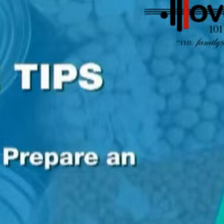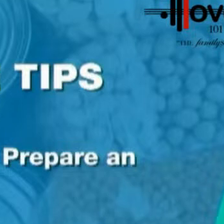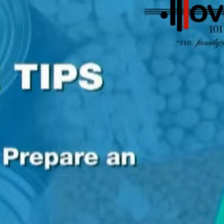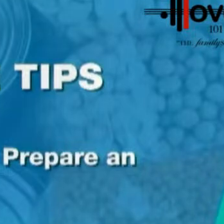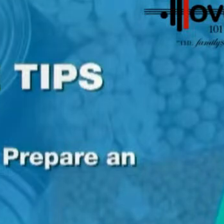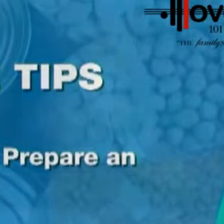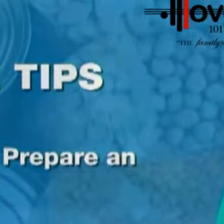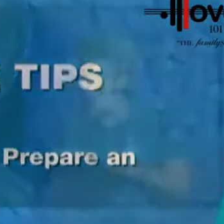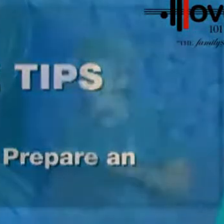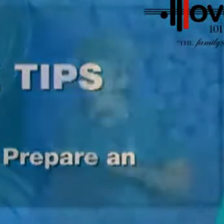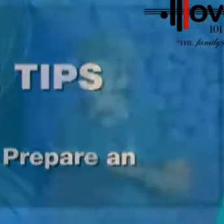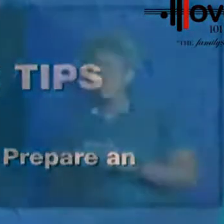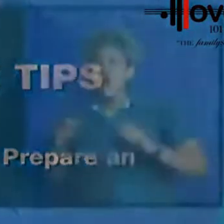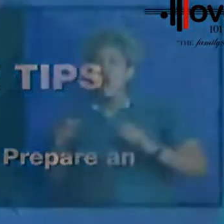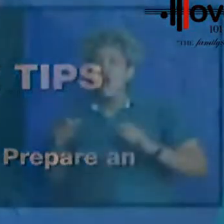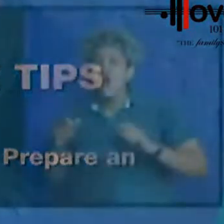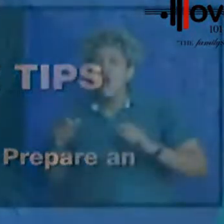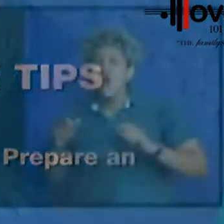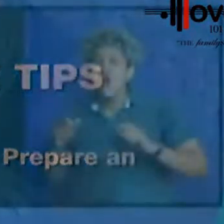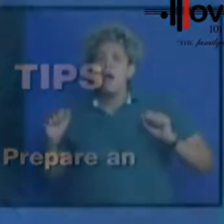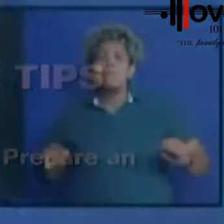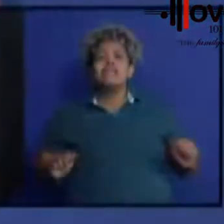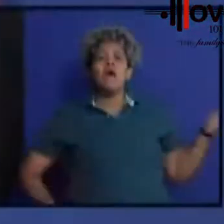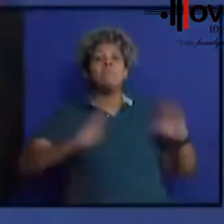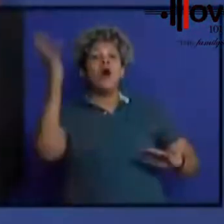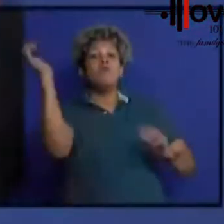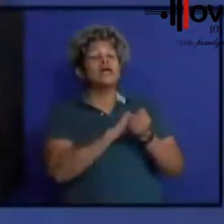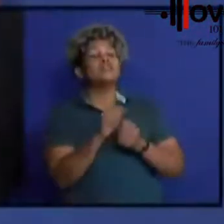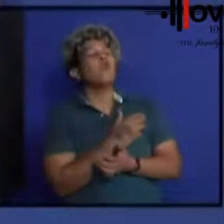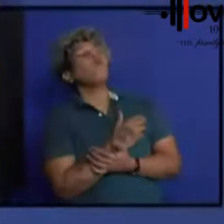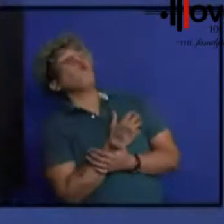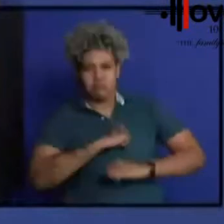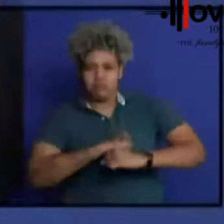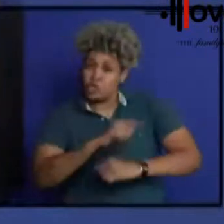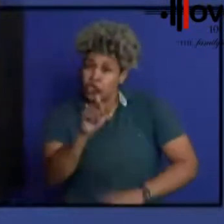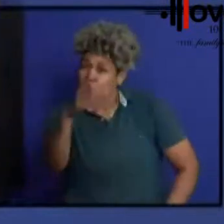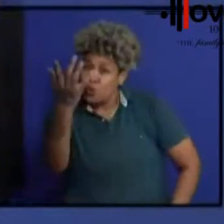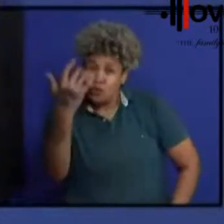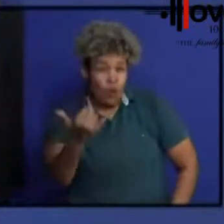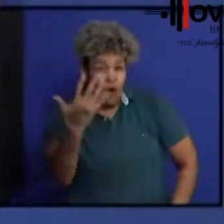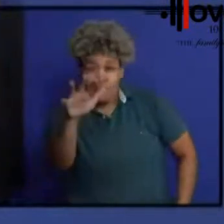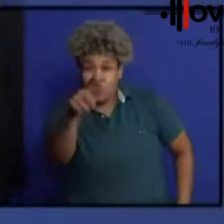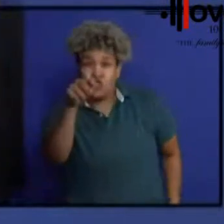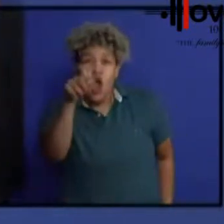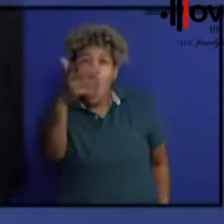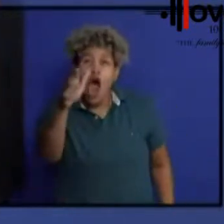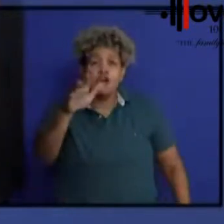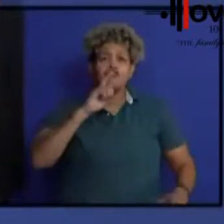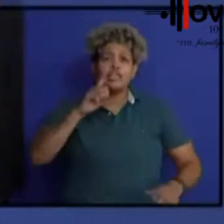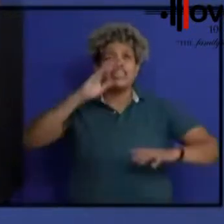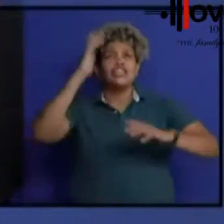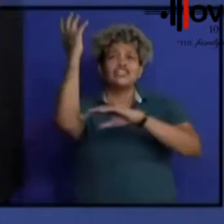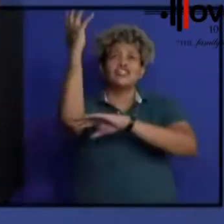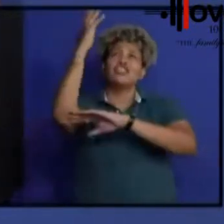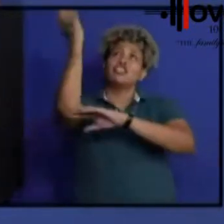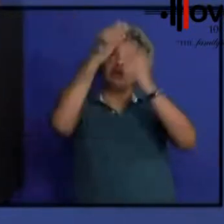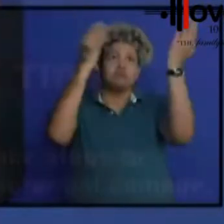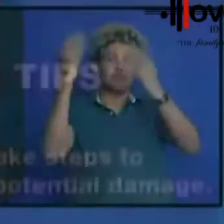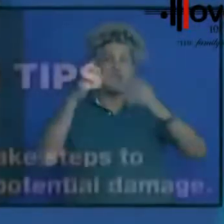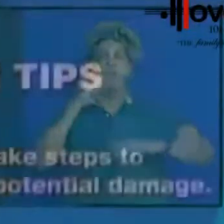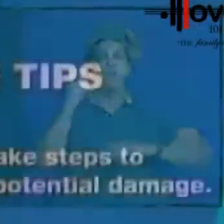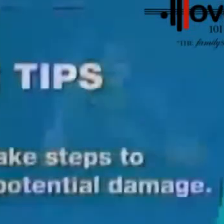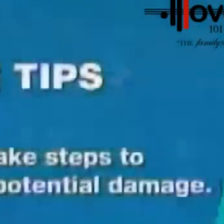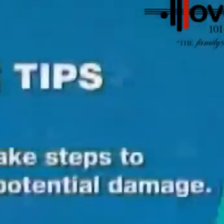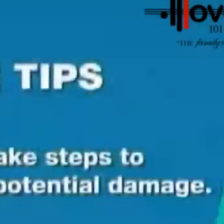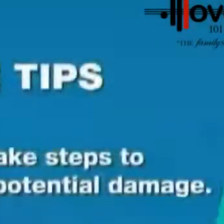from potential damage. You should, by now, would have already pruned the trees around your home,